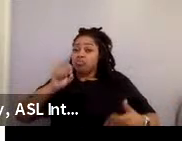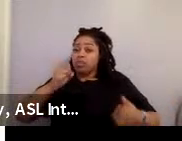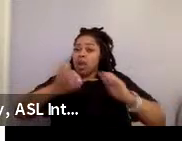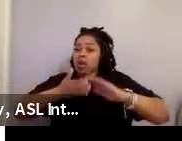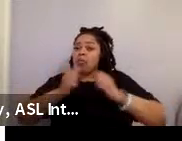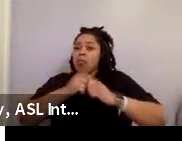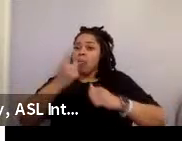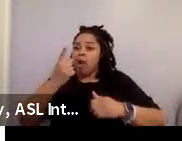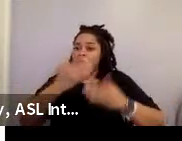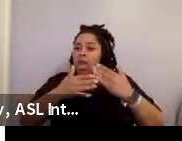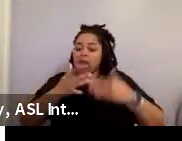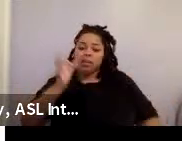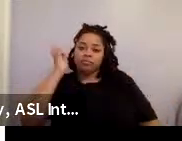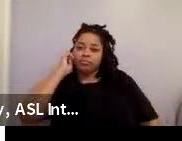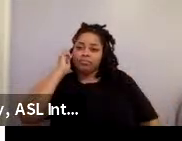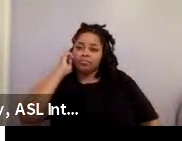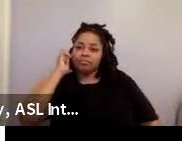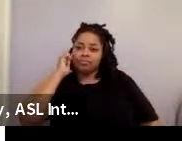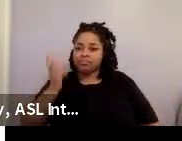hand,